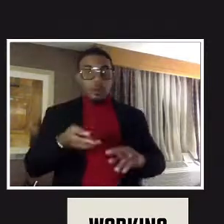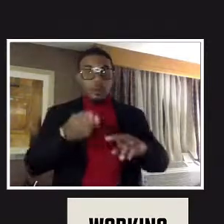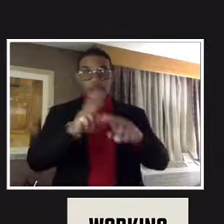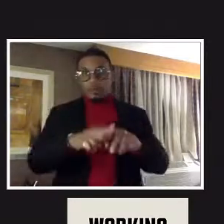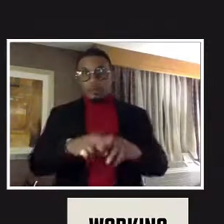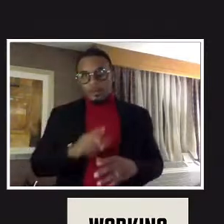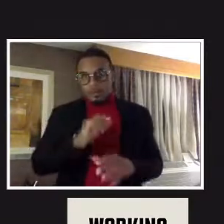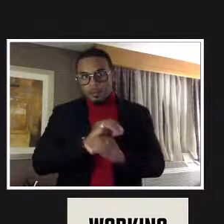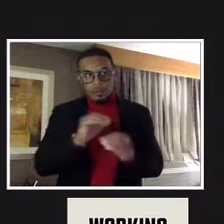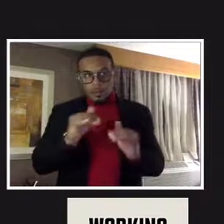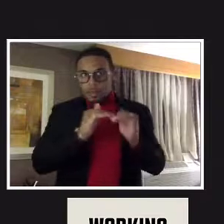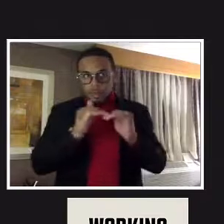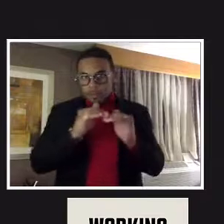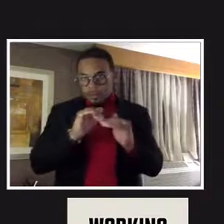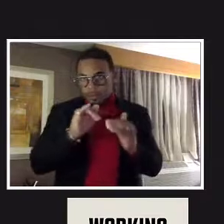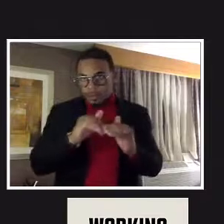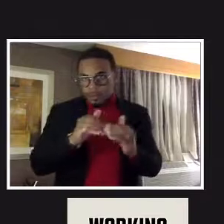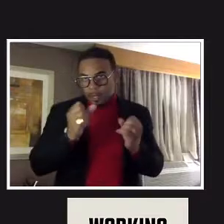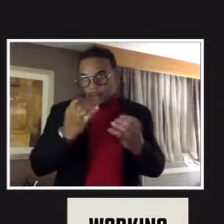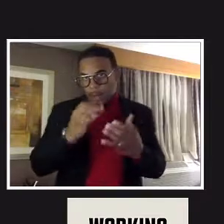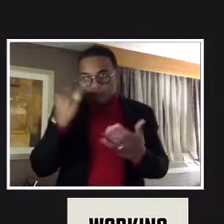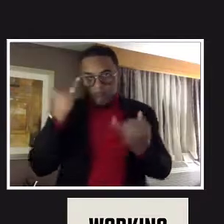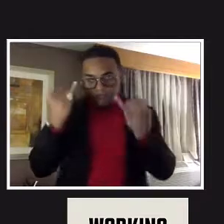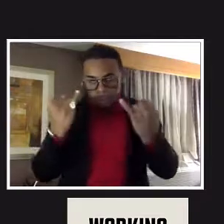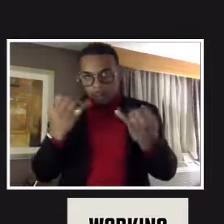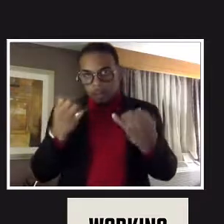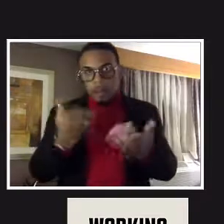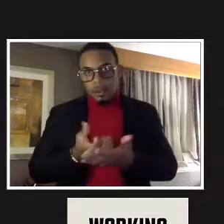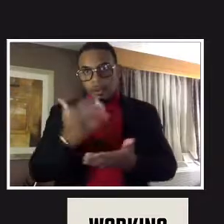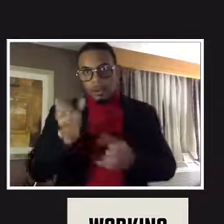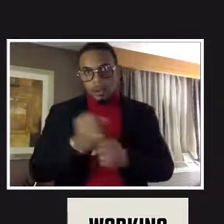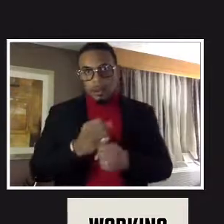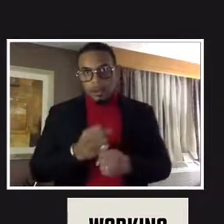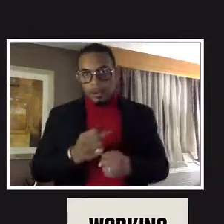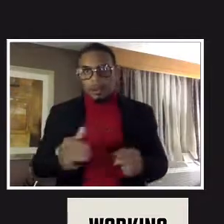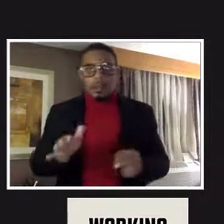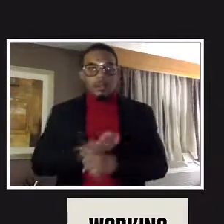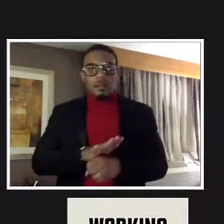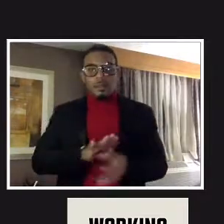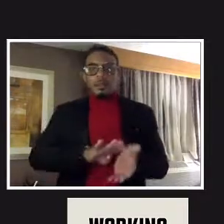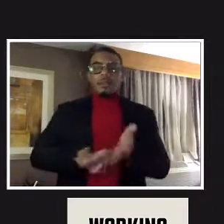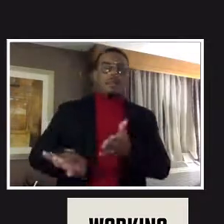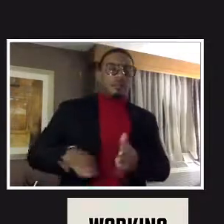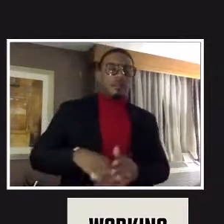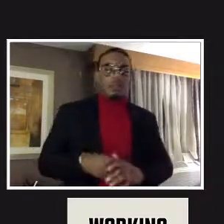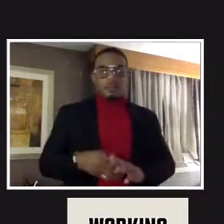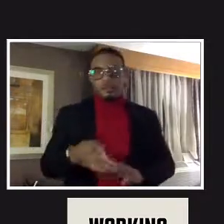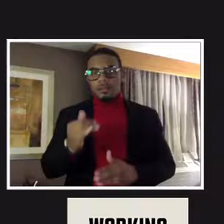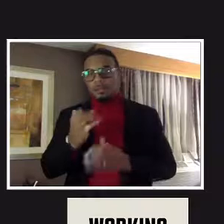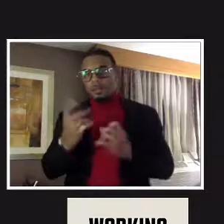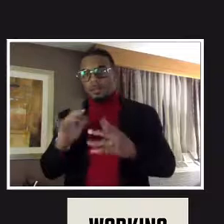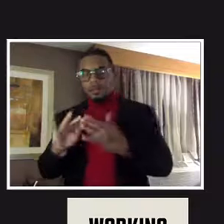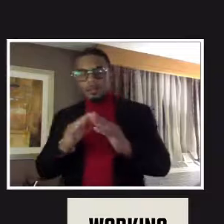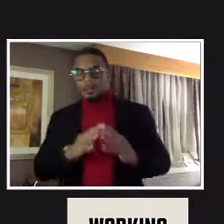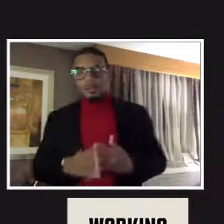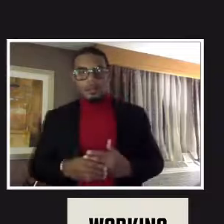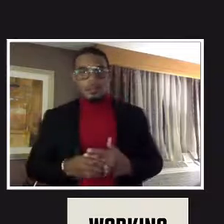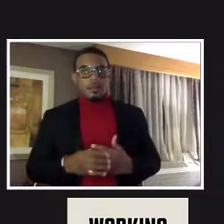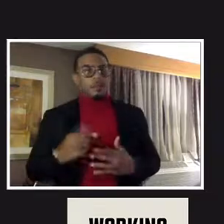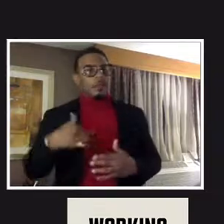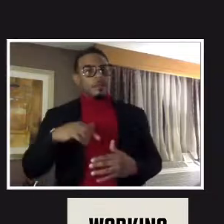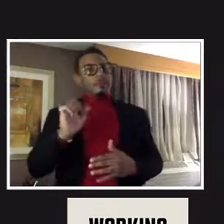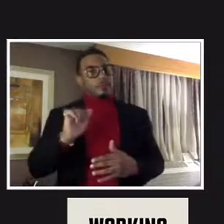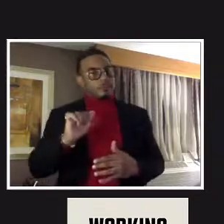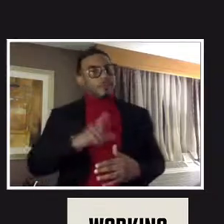I mean, there's no equity in a lot of the IPOs, a lot of the wealth creation, and totally exclusion of so many communities. So we